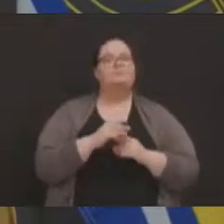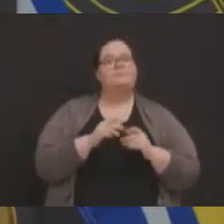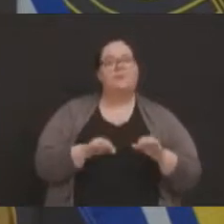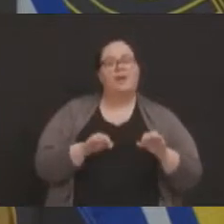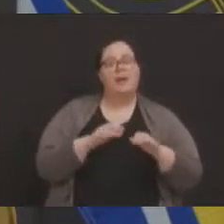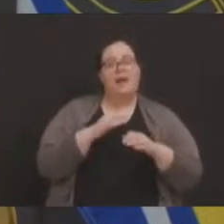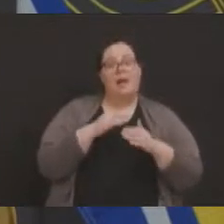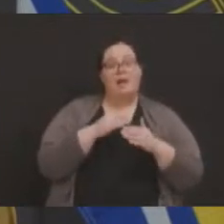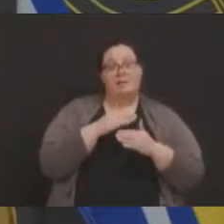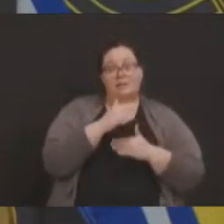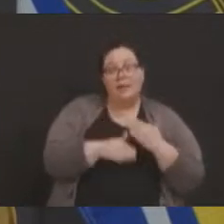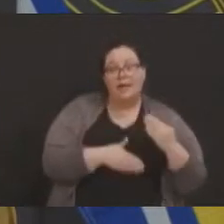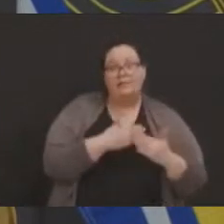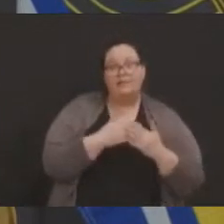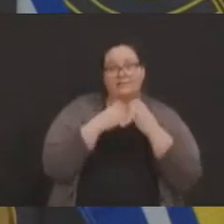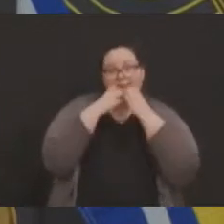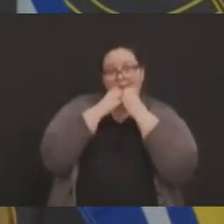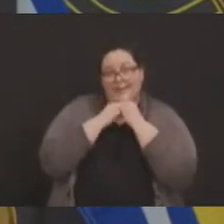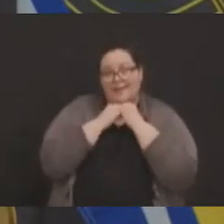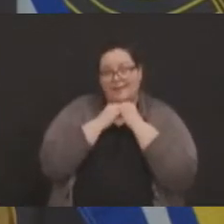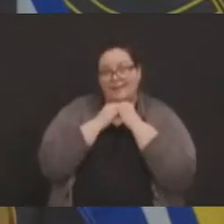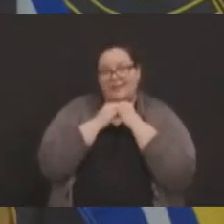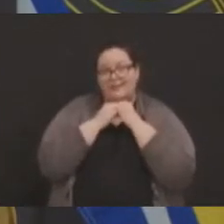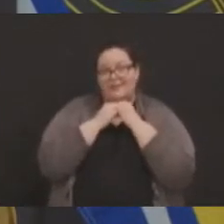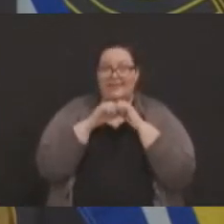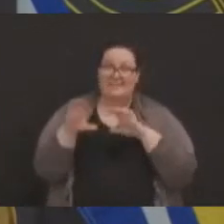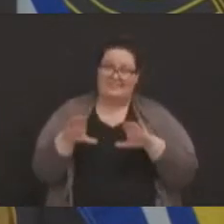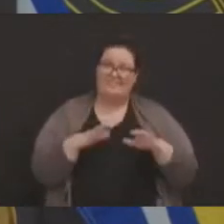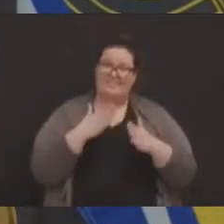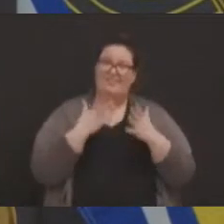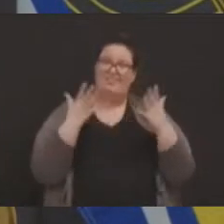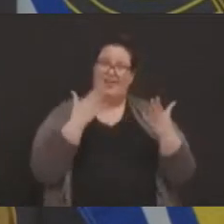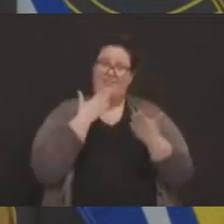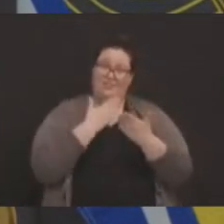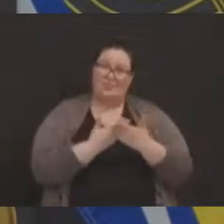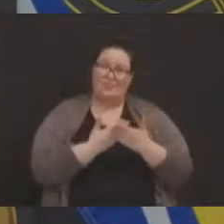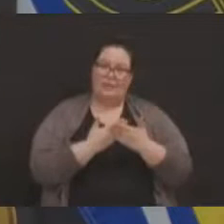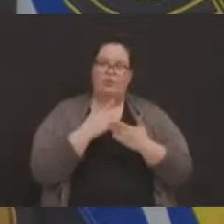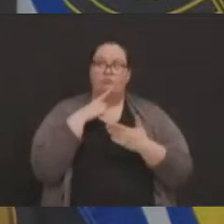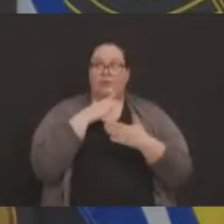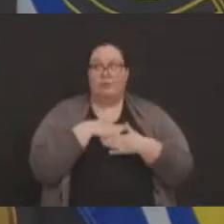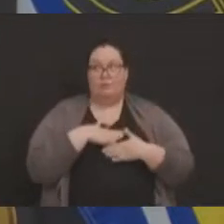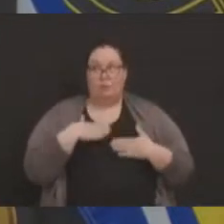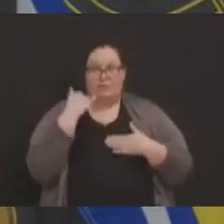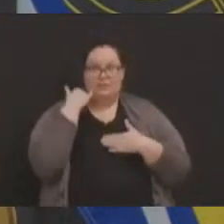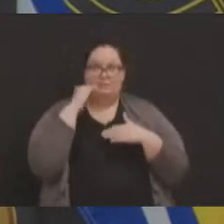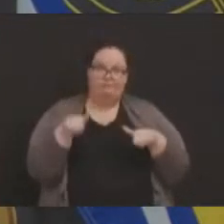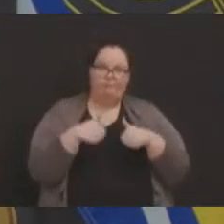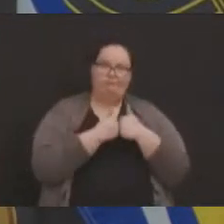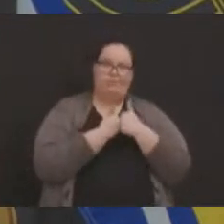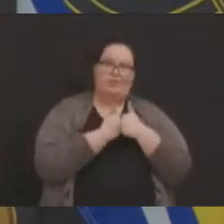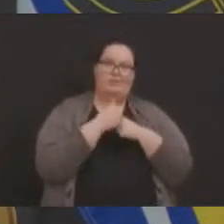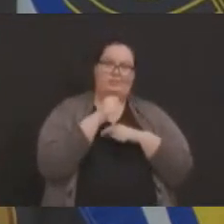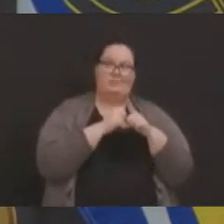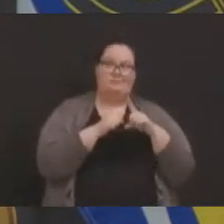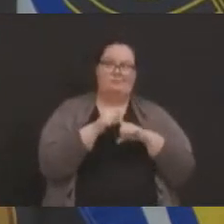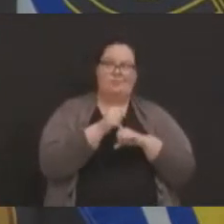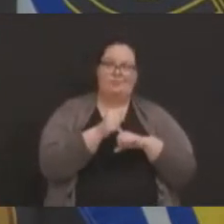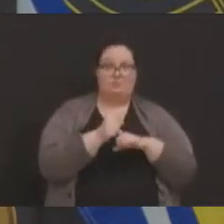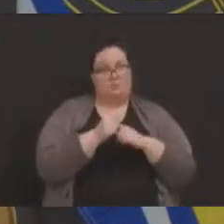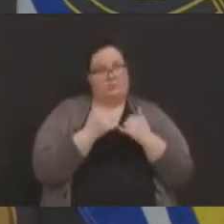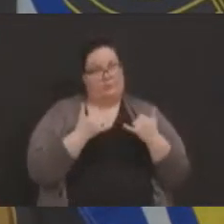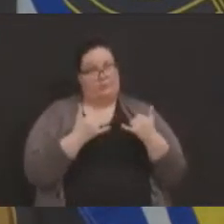they are now. Since the pandemic began, a group of Edmundston volunteers called Les